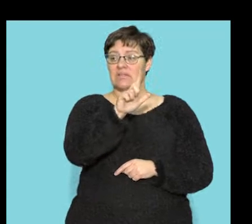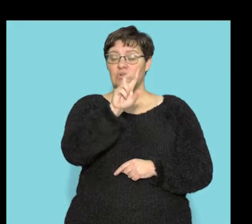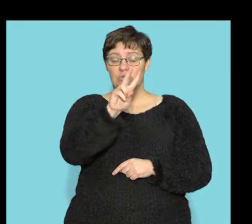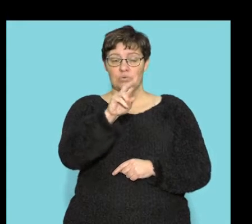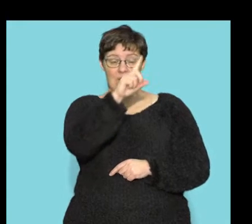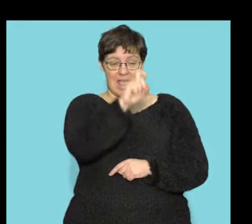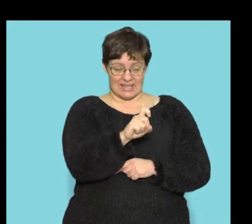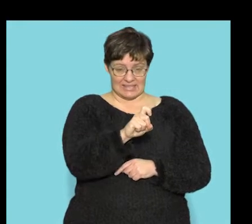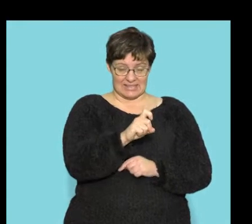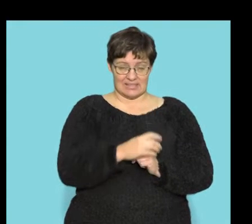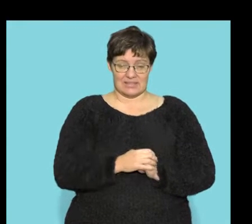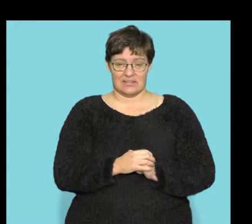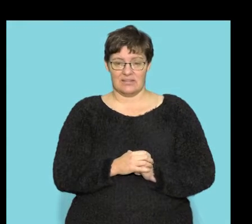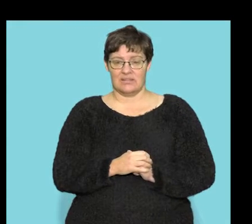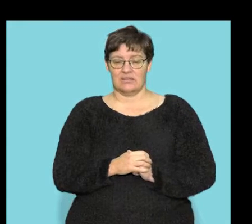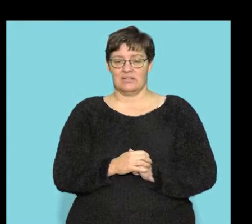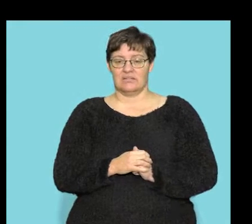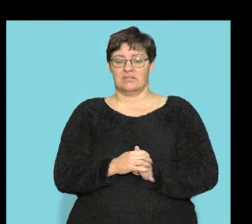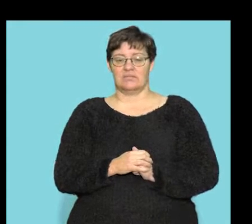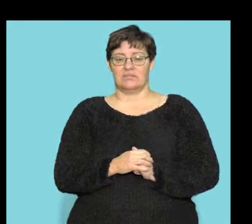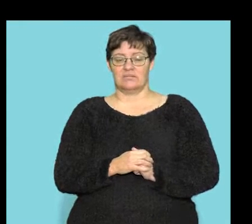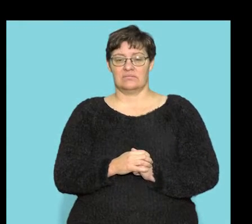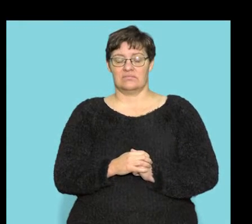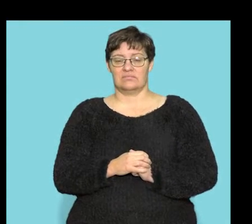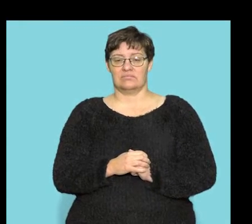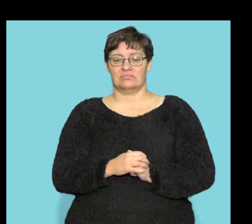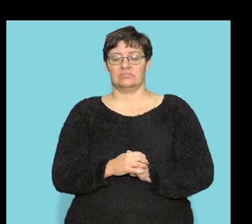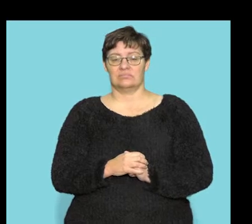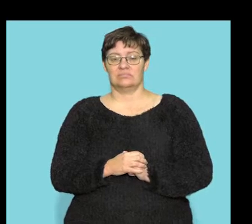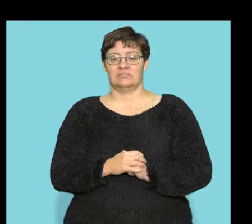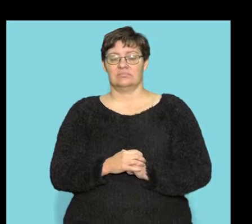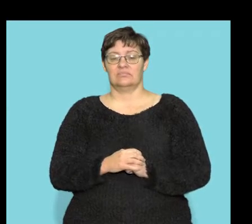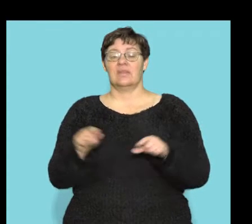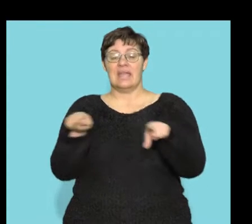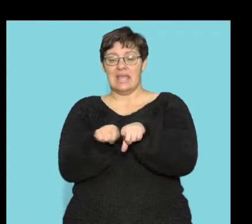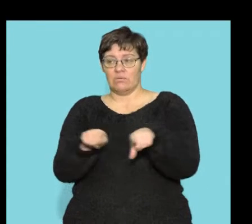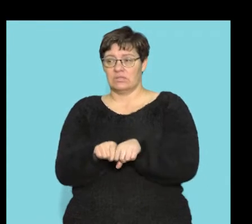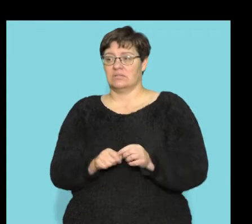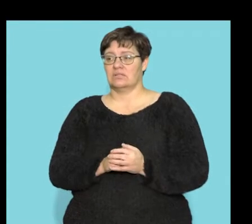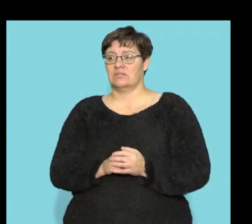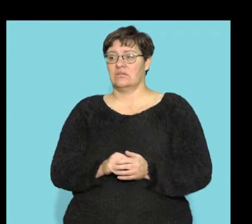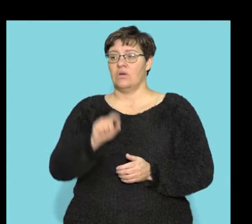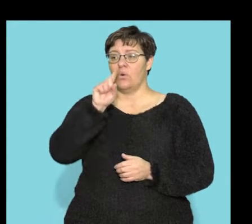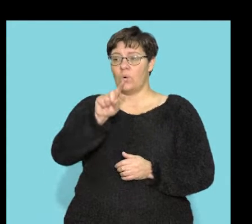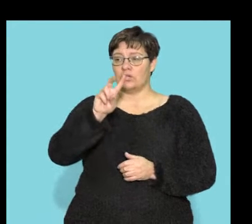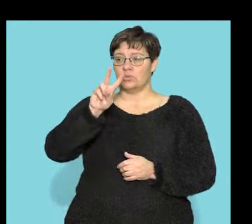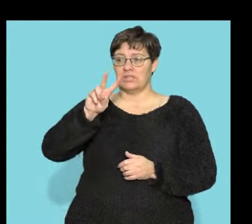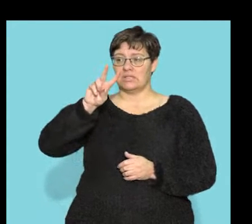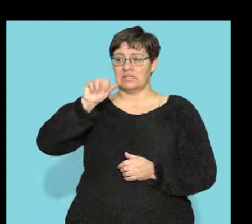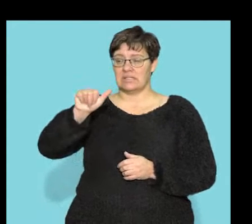1372x, that's what I do. I cross multiply. 1372x, there we go, is equal to